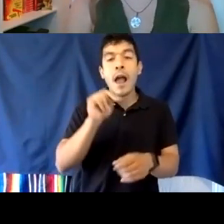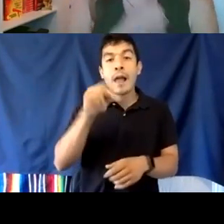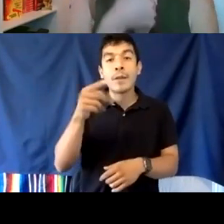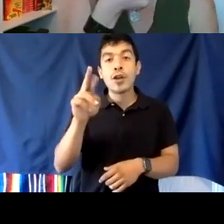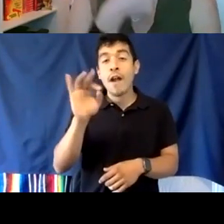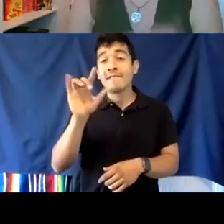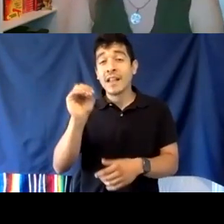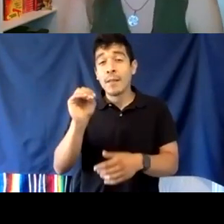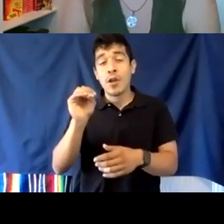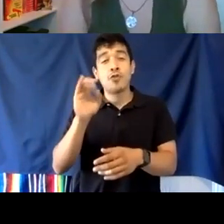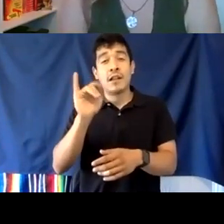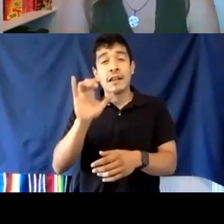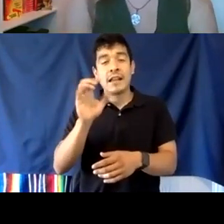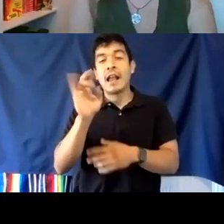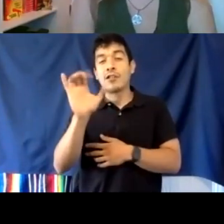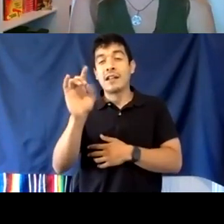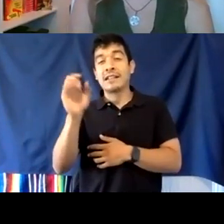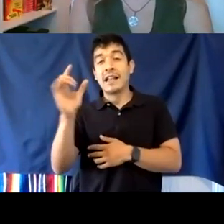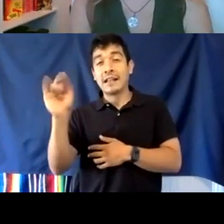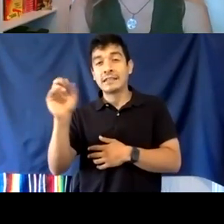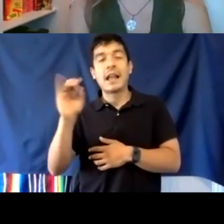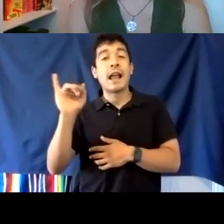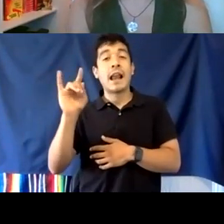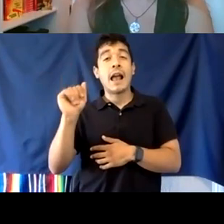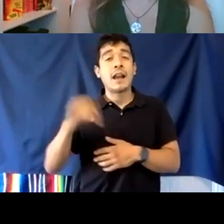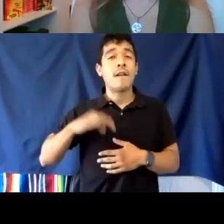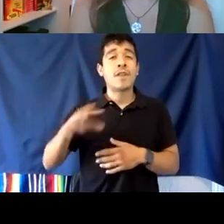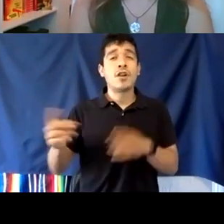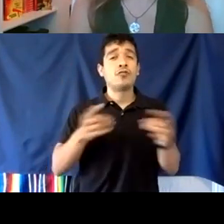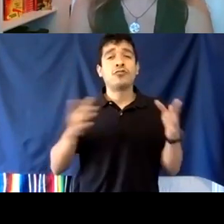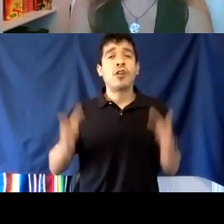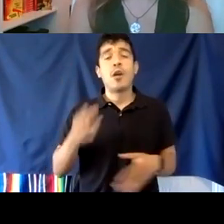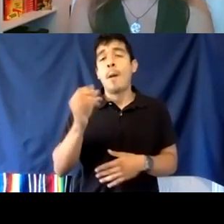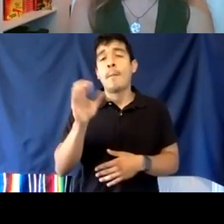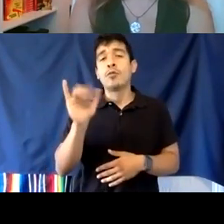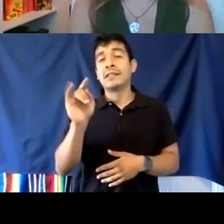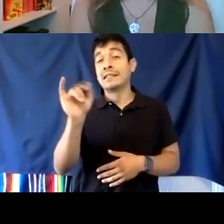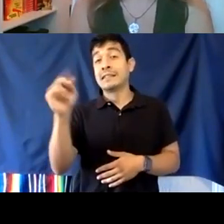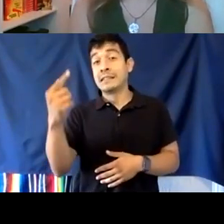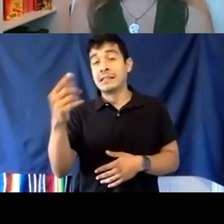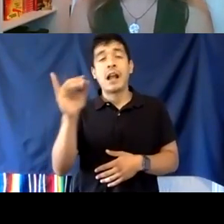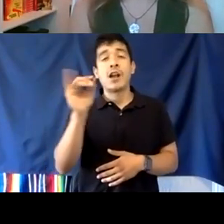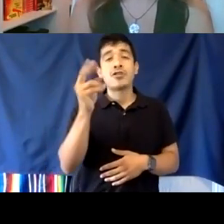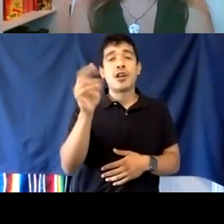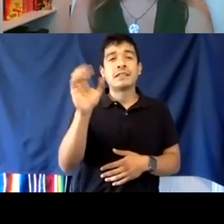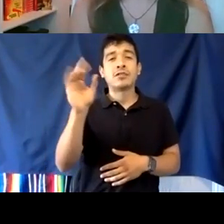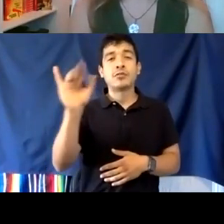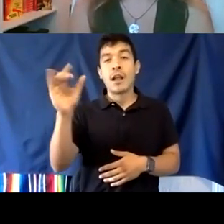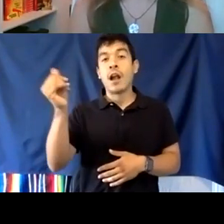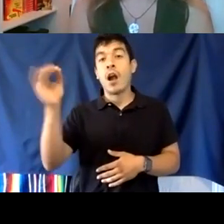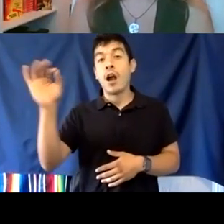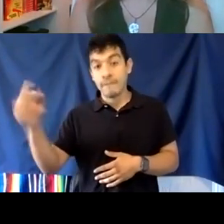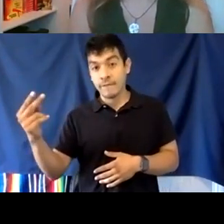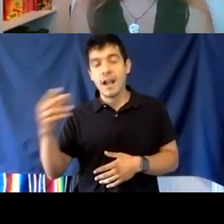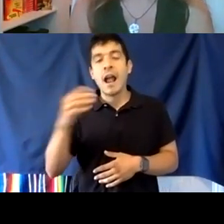Deggans and IDEA funds director Po Si Teng and grantees John Cesare Goff and Hillary Pierce of